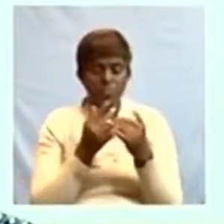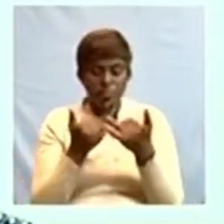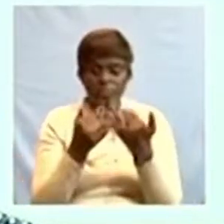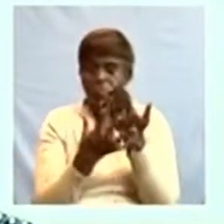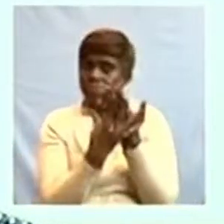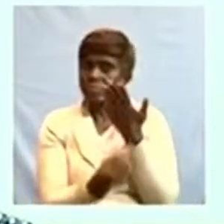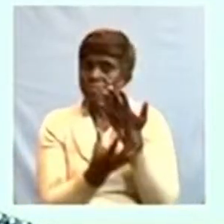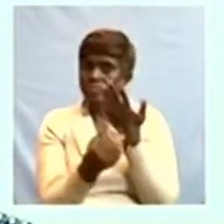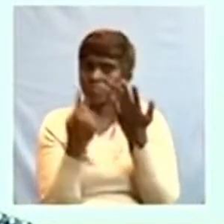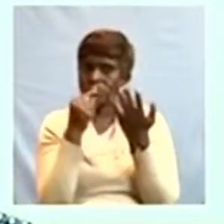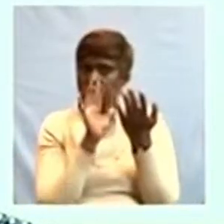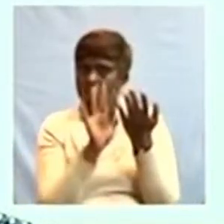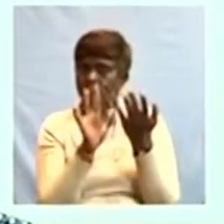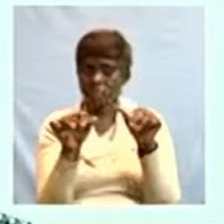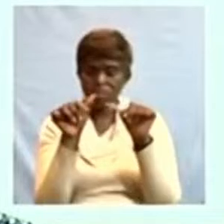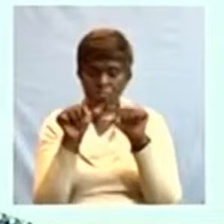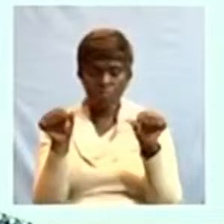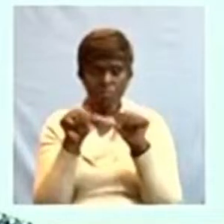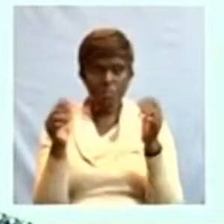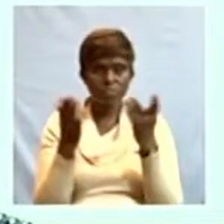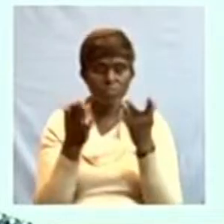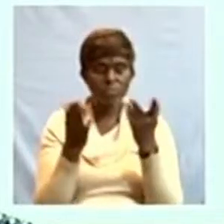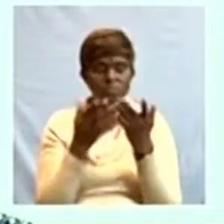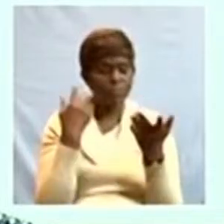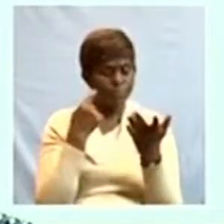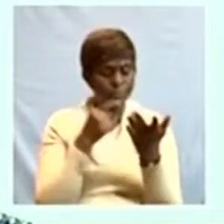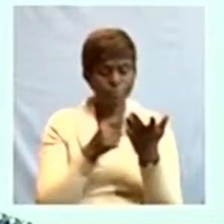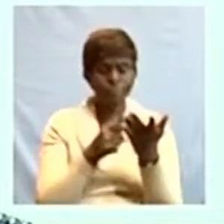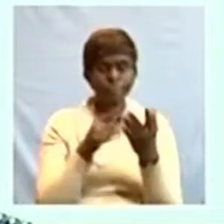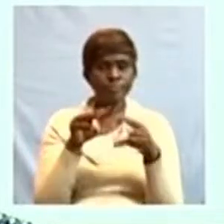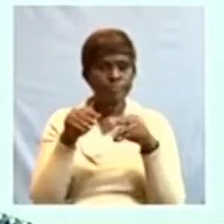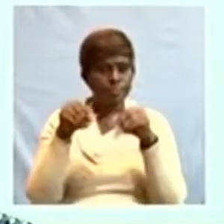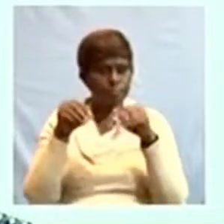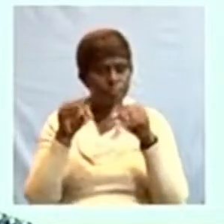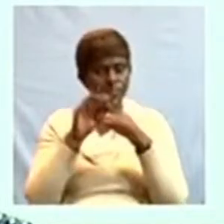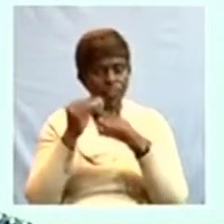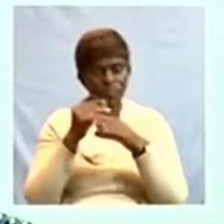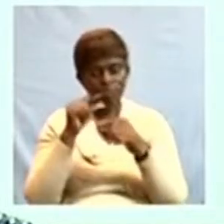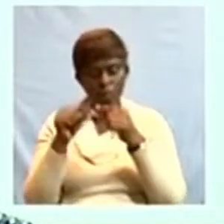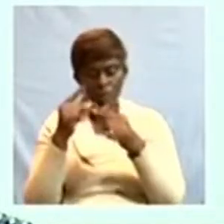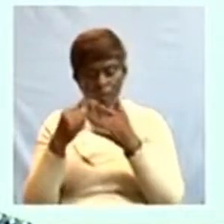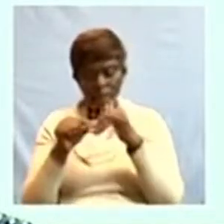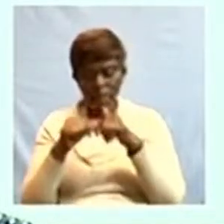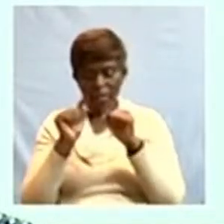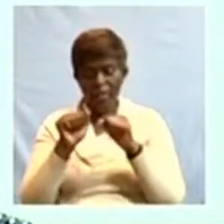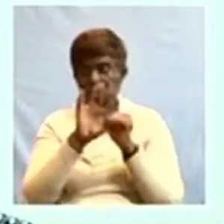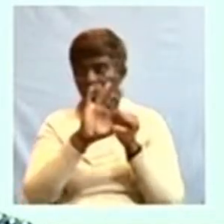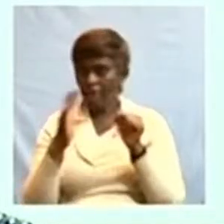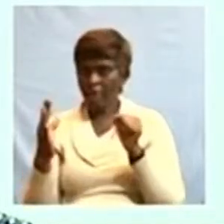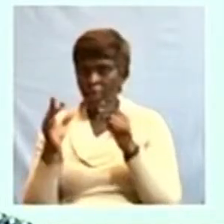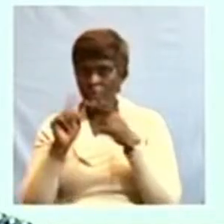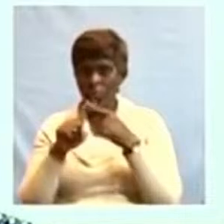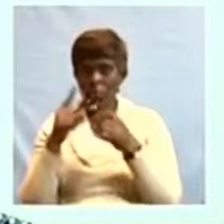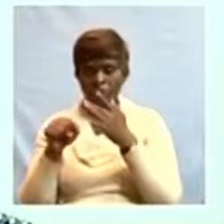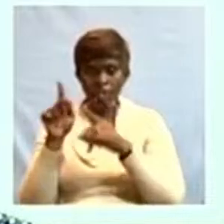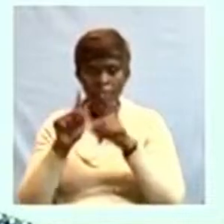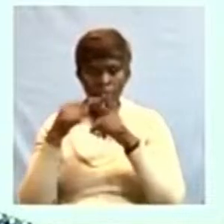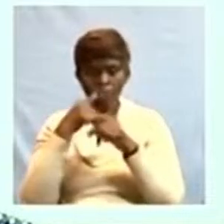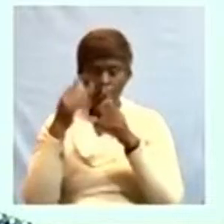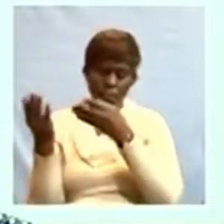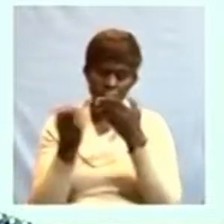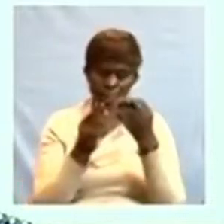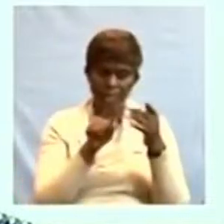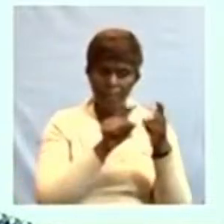copy of their analysis of the soil or the seed, which we can then go back to the people who provide